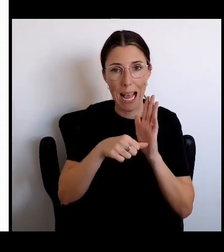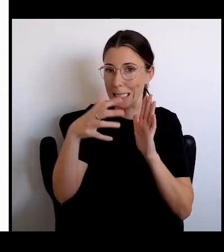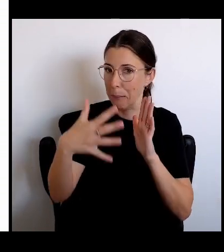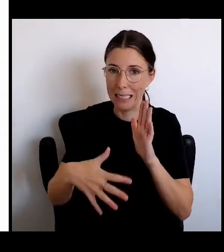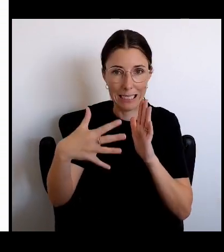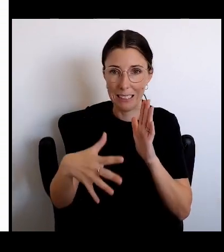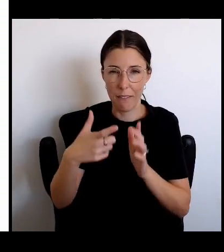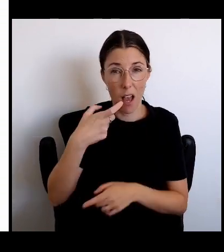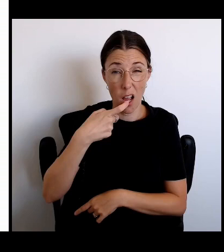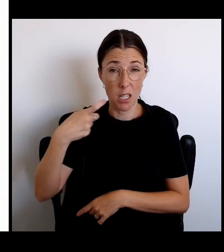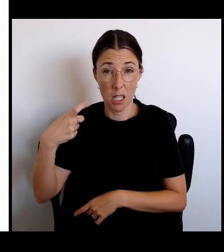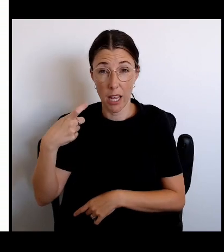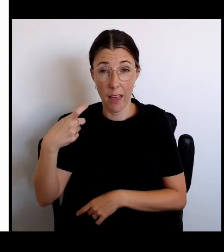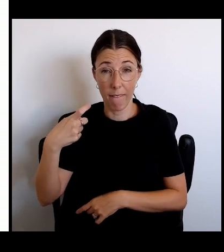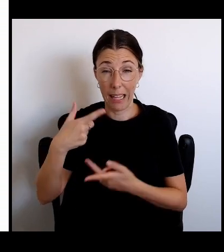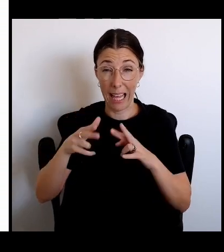start.